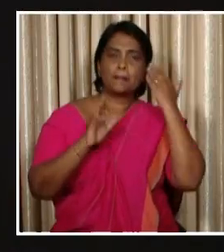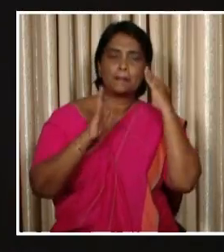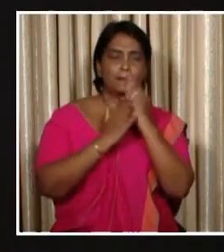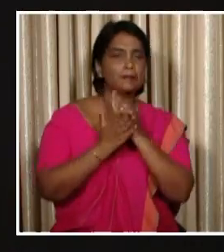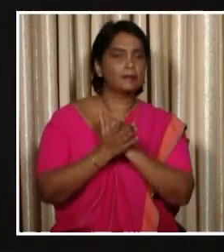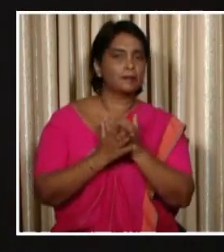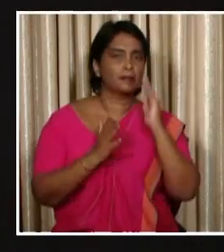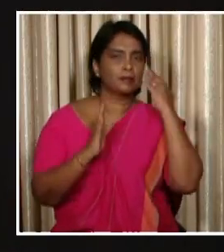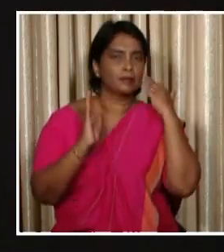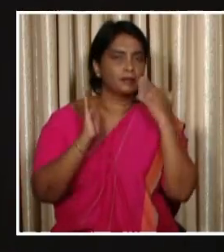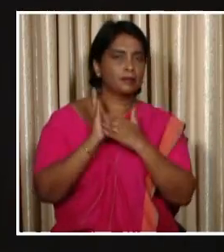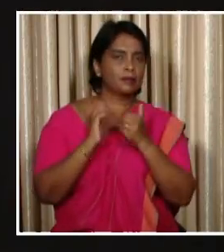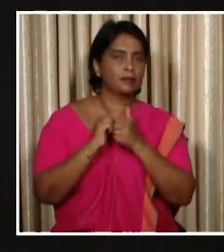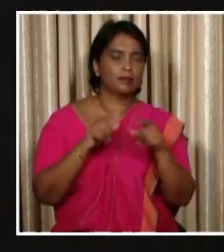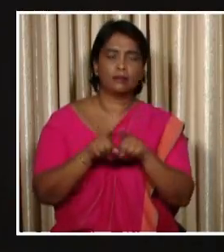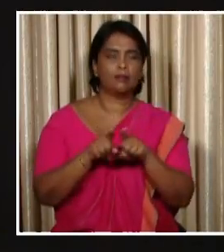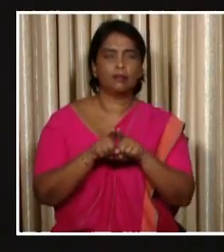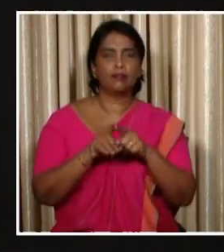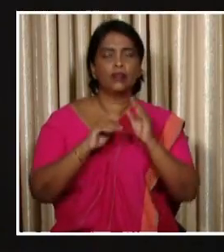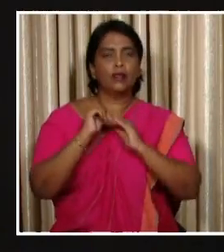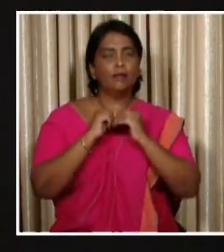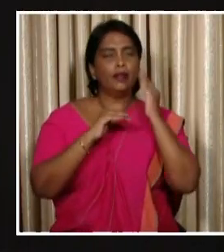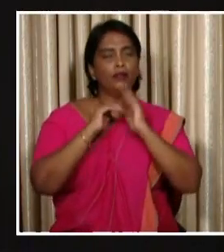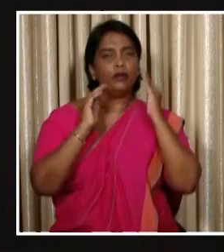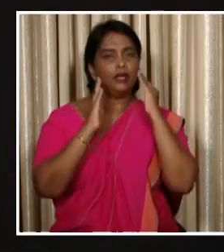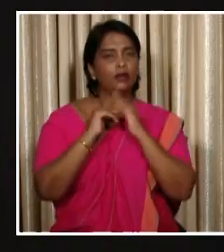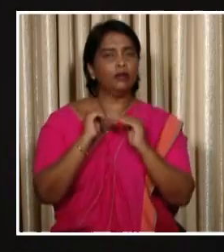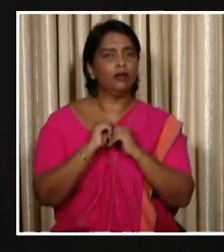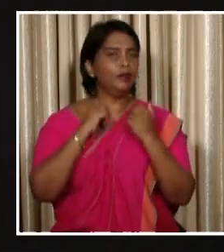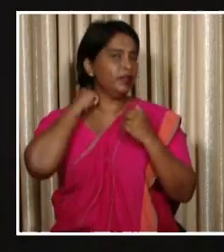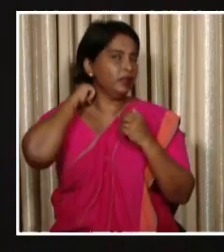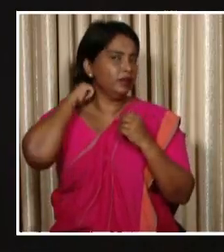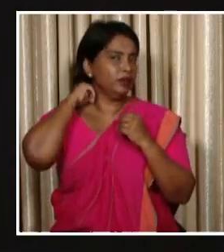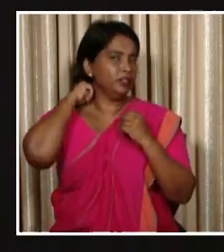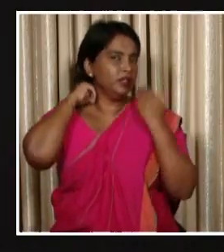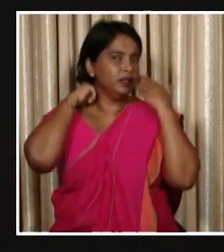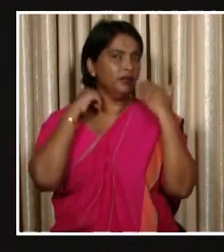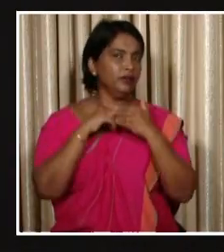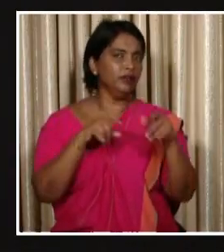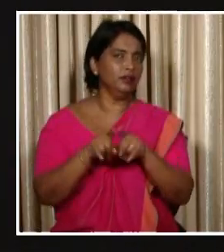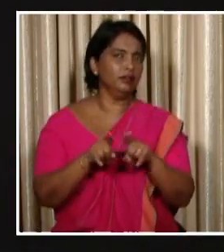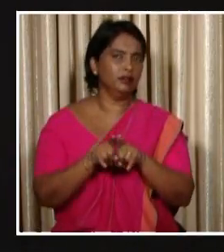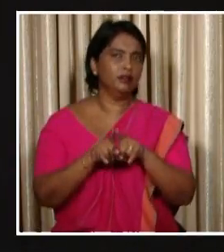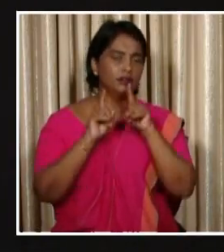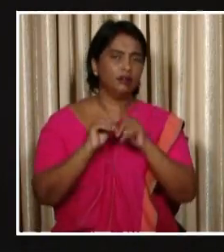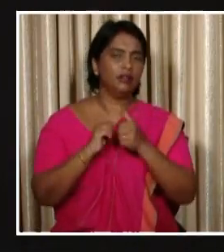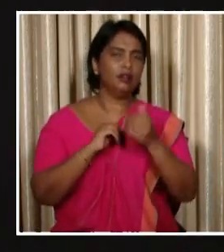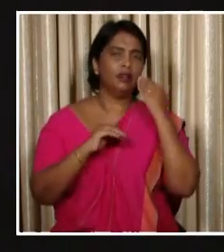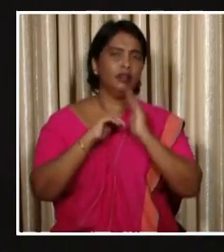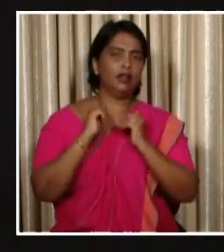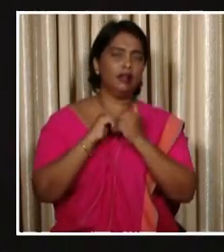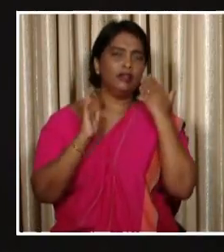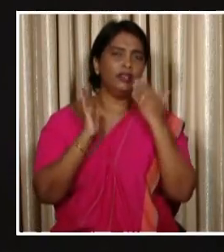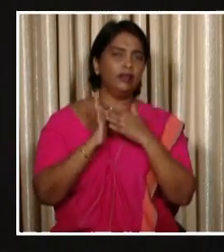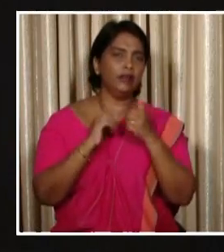have several high-spending hotels, high-value-adding hotels in the segment. Unfortunately, there are